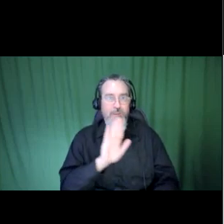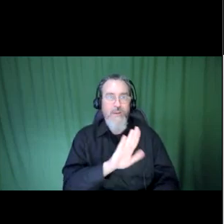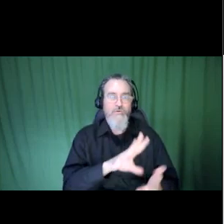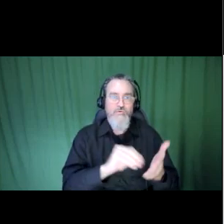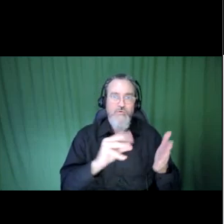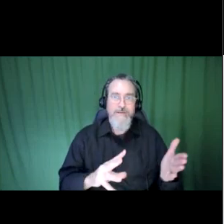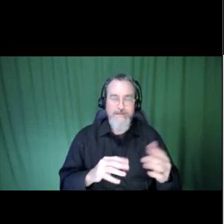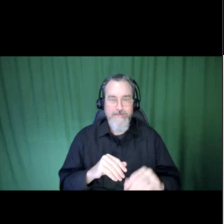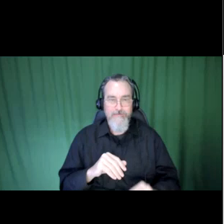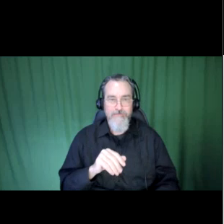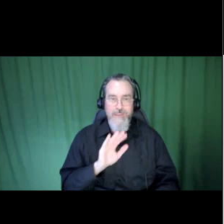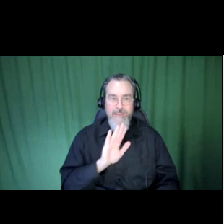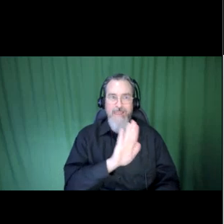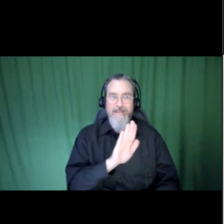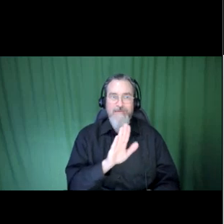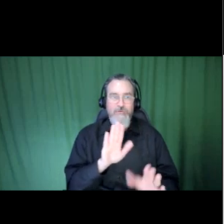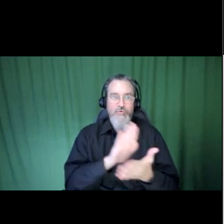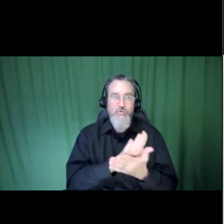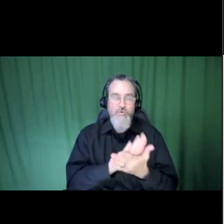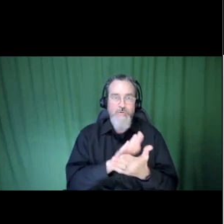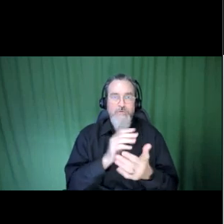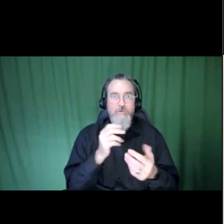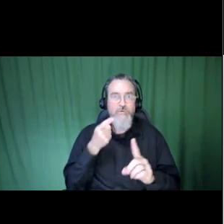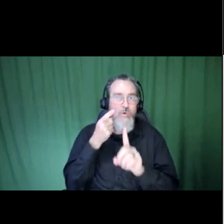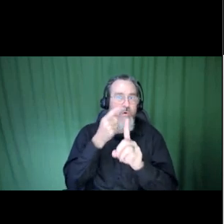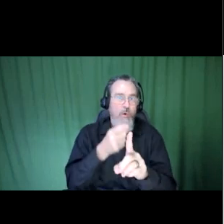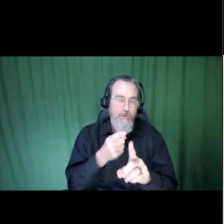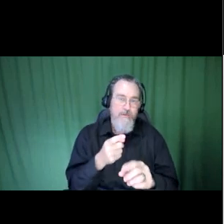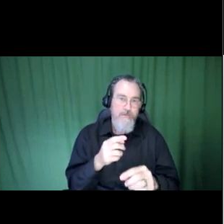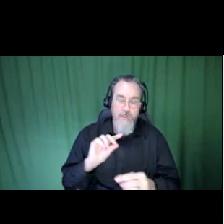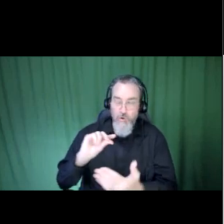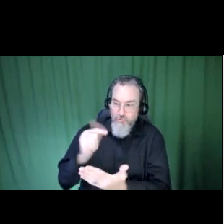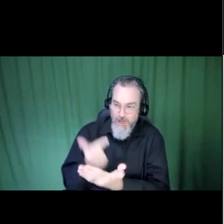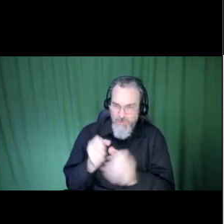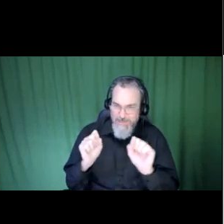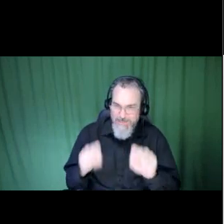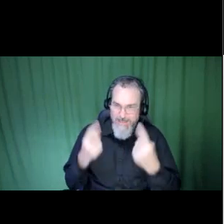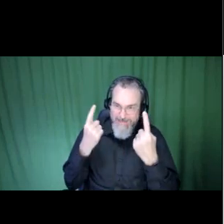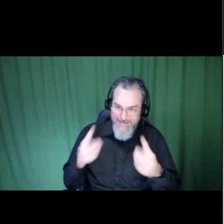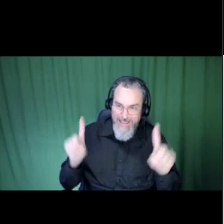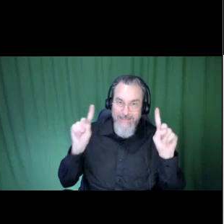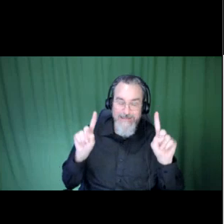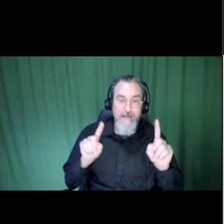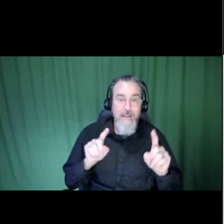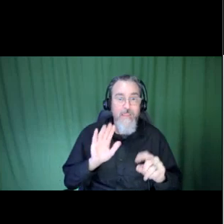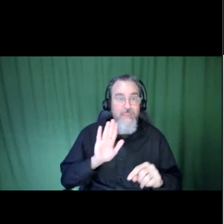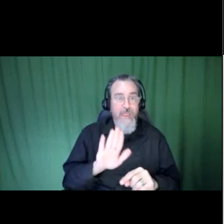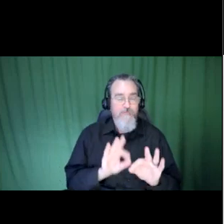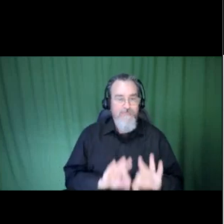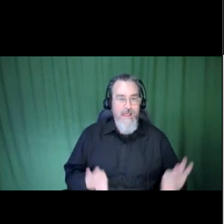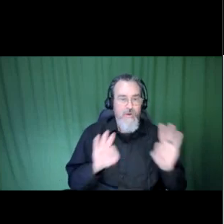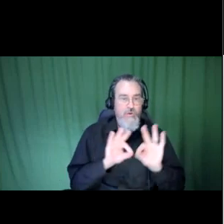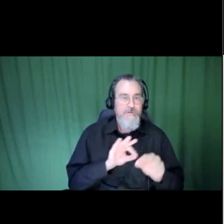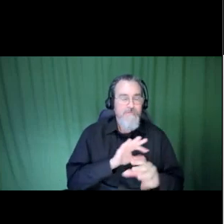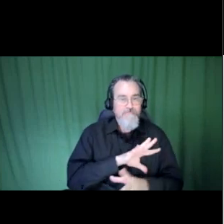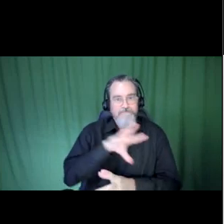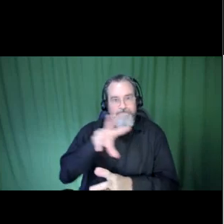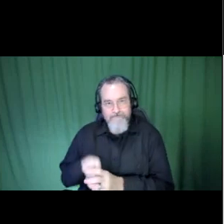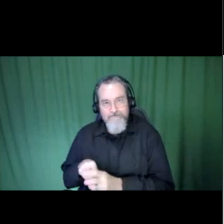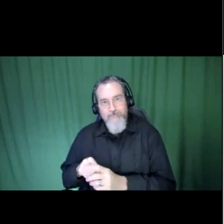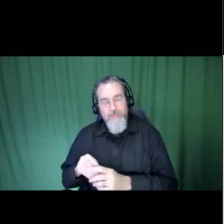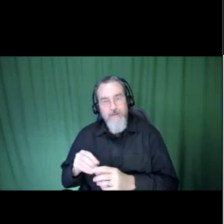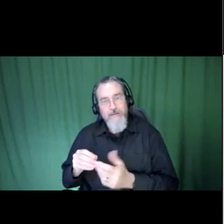create successful graduates who can incorporate their traditional values into modern life, and in doing so enhances both, which I think